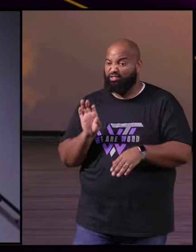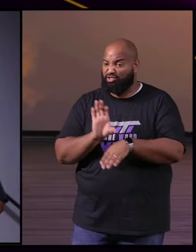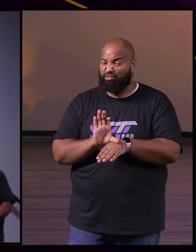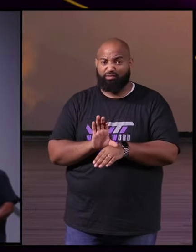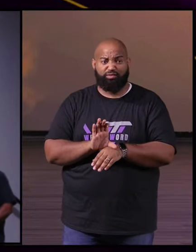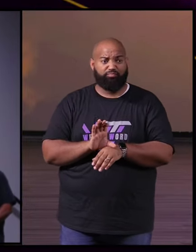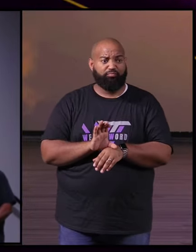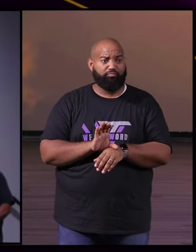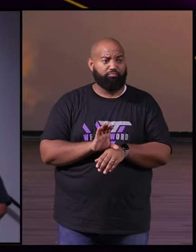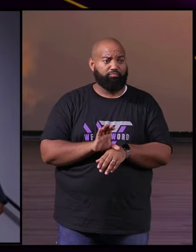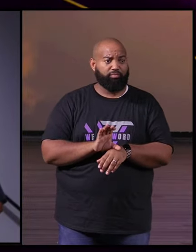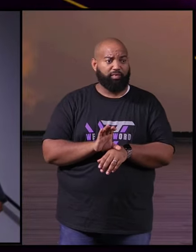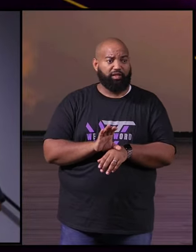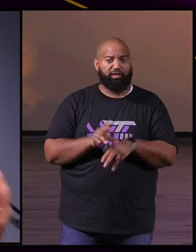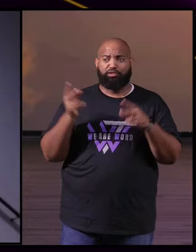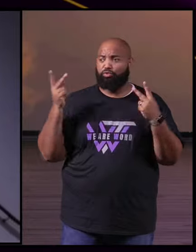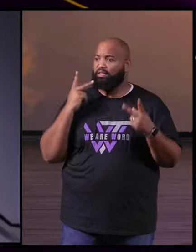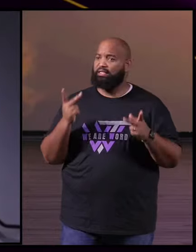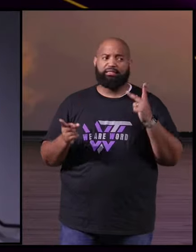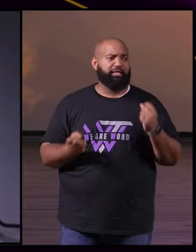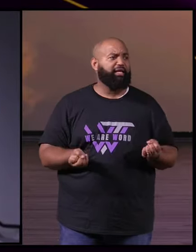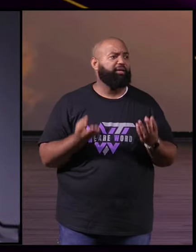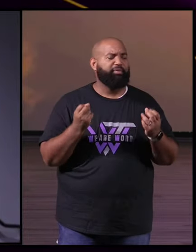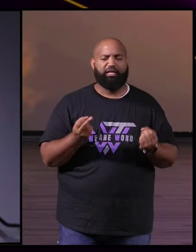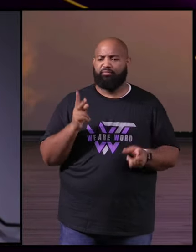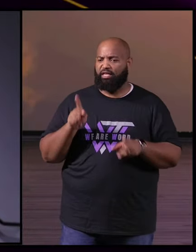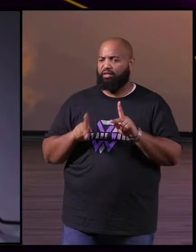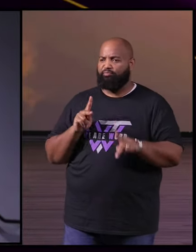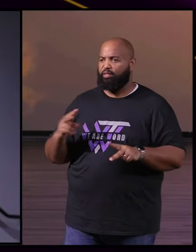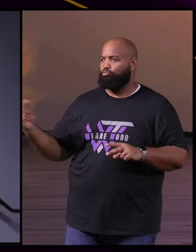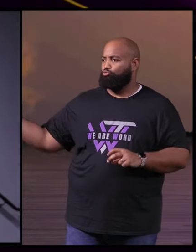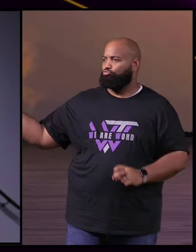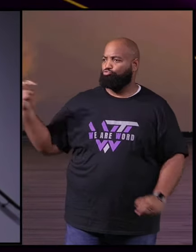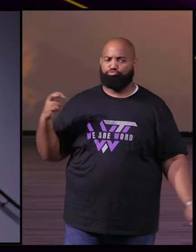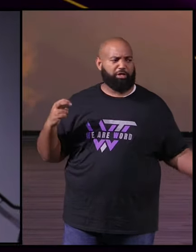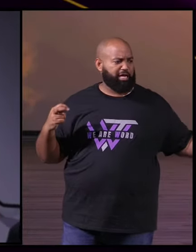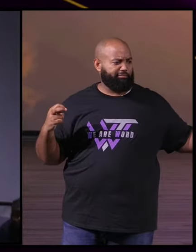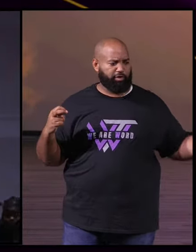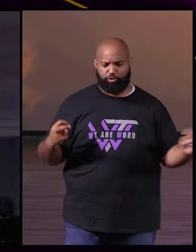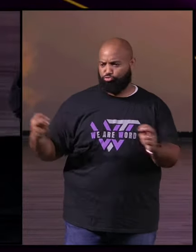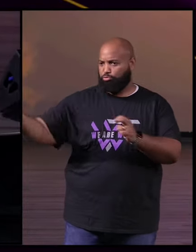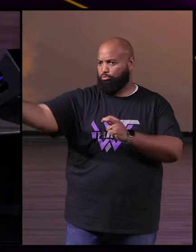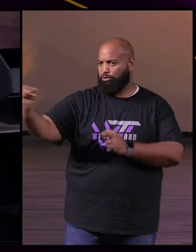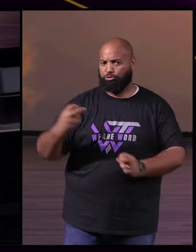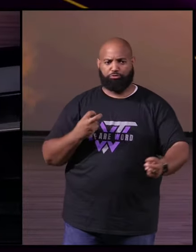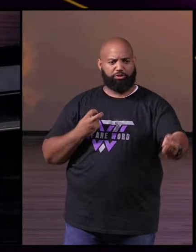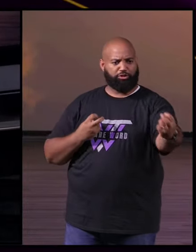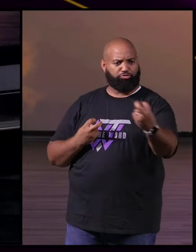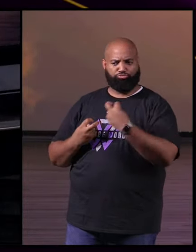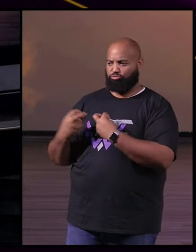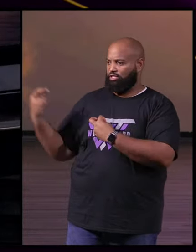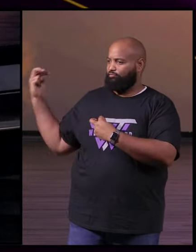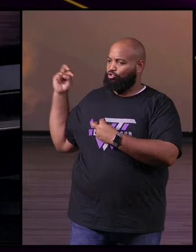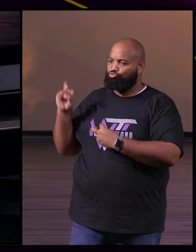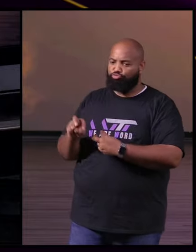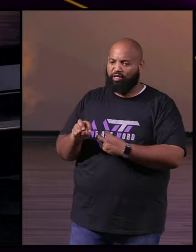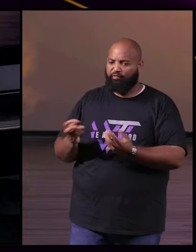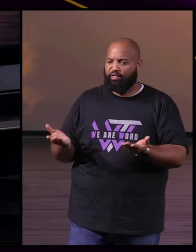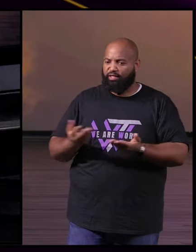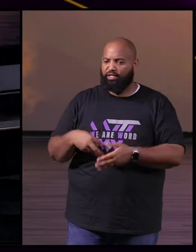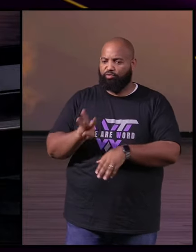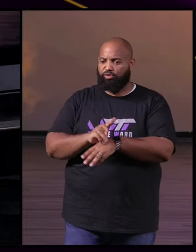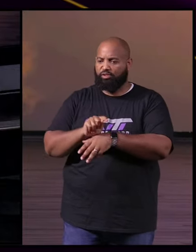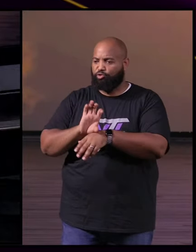church. We see lots of people coming from subdivisions in Zebulun and Roseville and Knightdale and